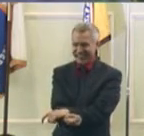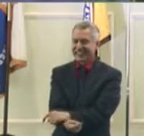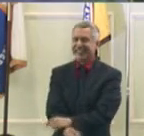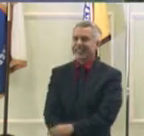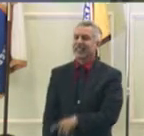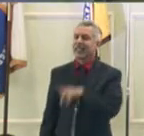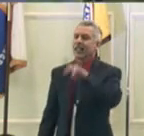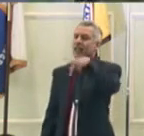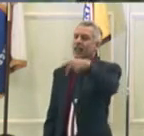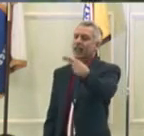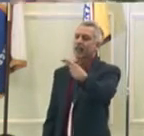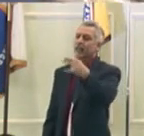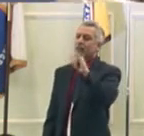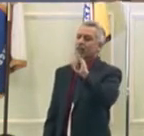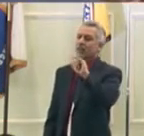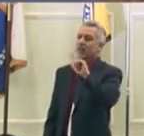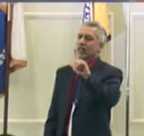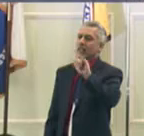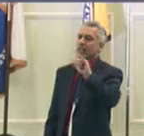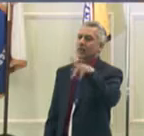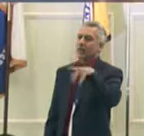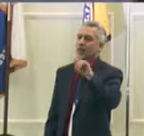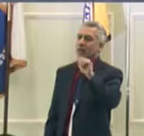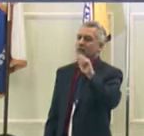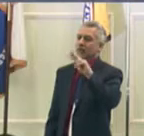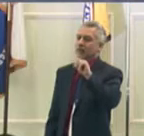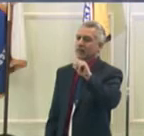Philippians 2:5, let this mind be in you.